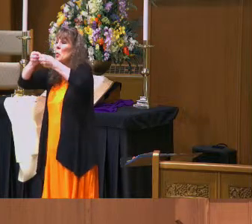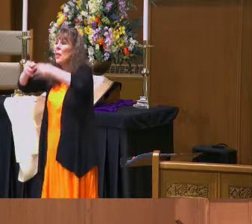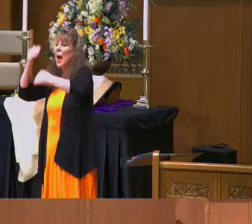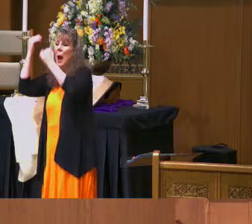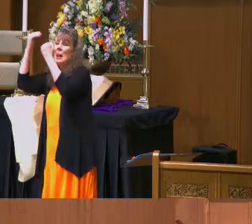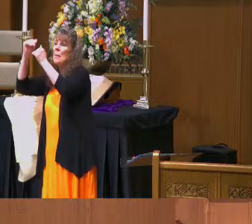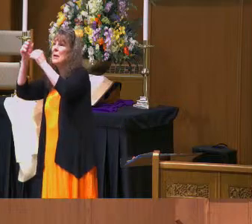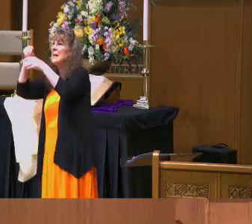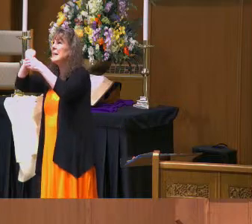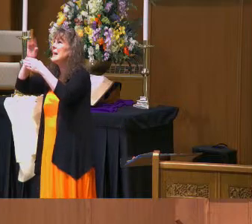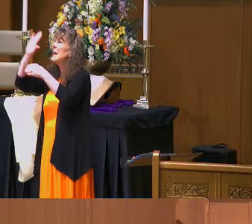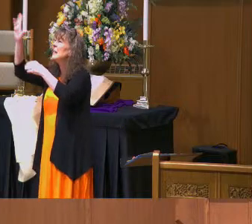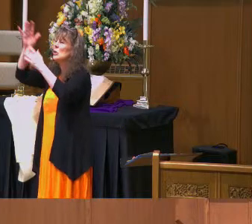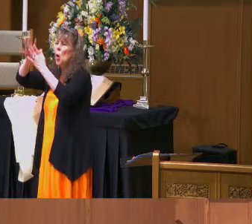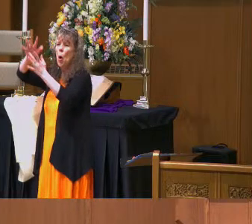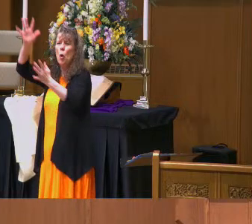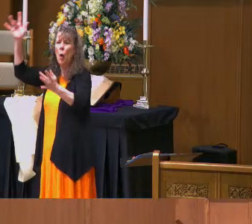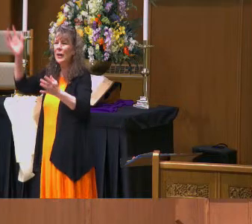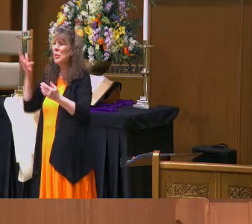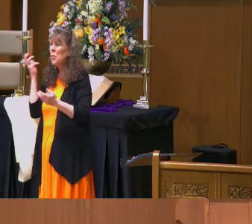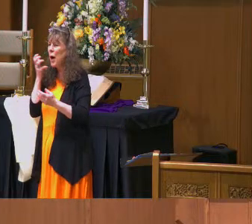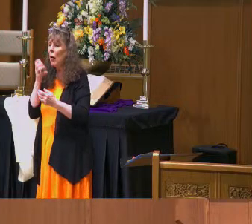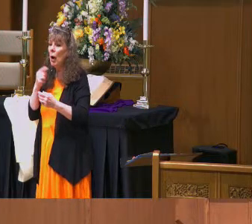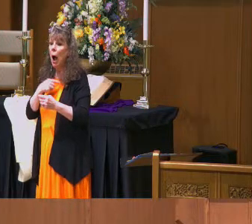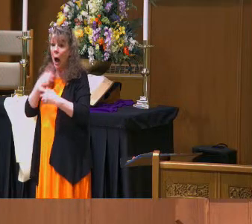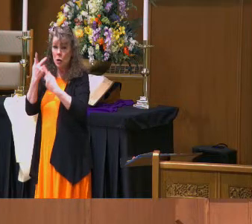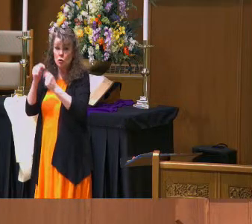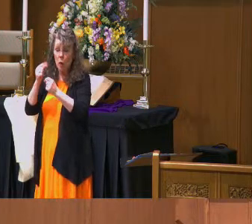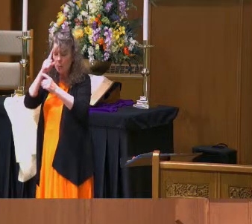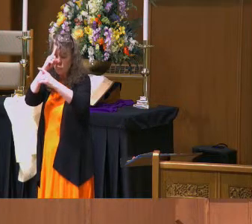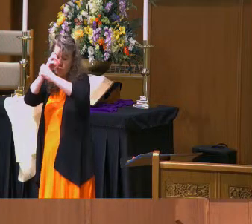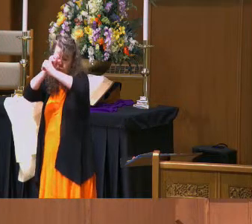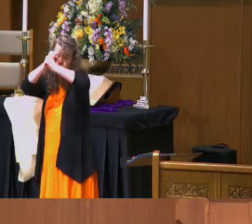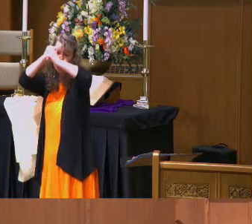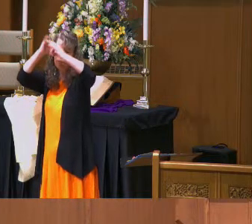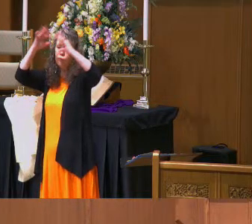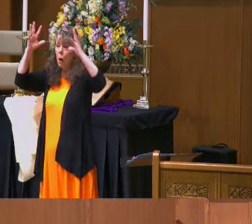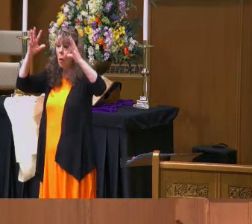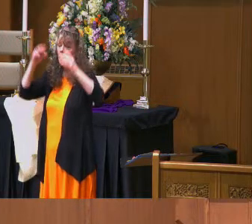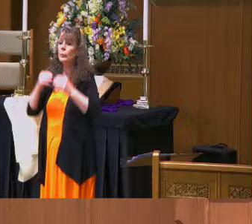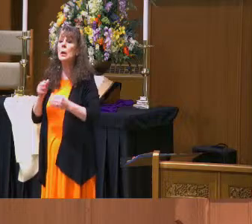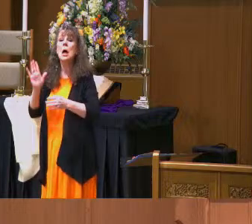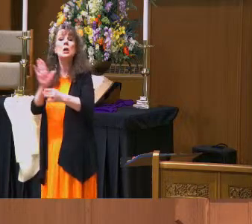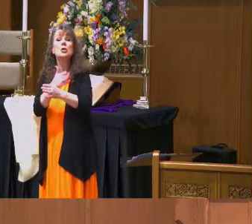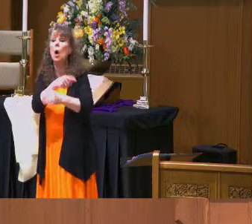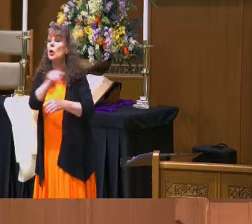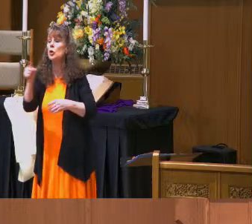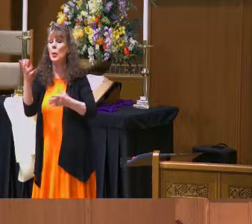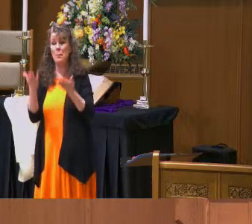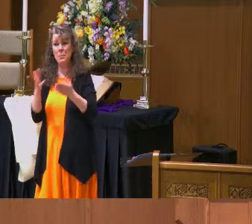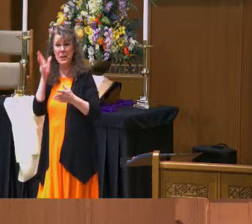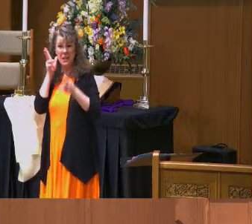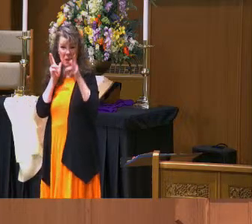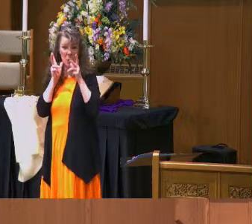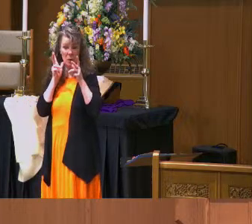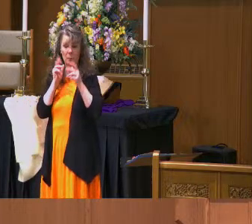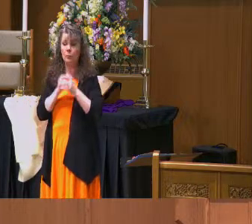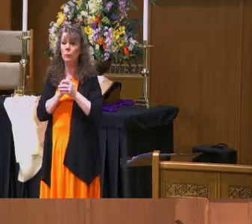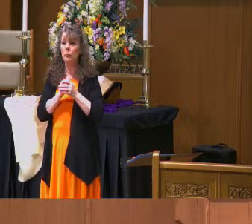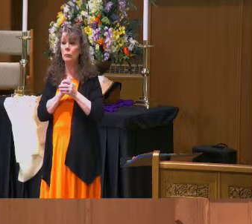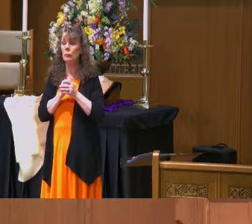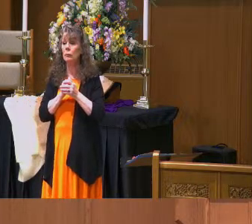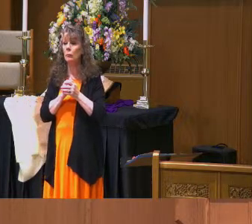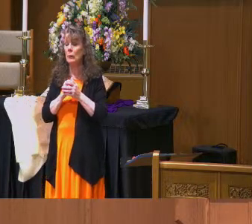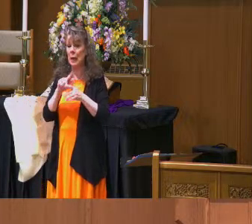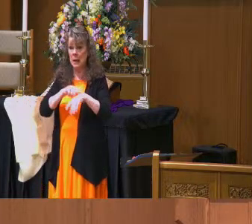his glory. But I try to picture that for my boy. There's a song that I'm sure you've heard that we, in fact,